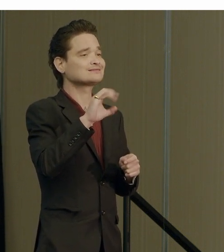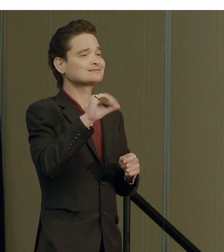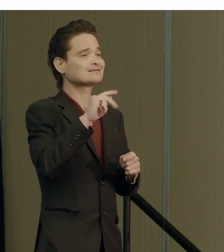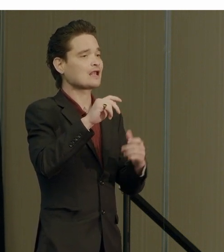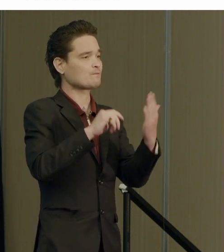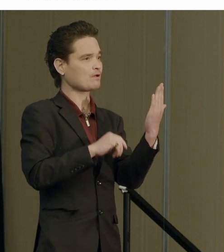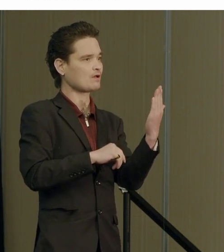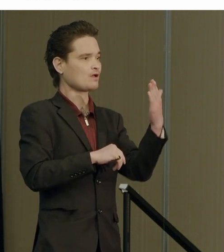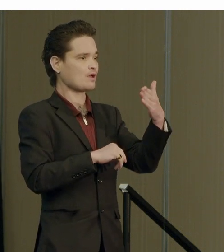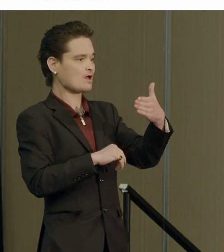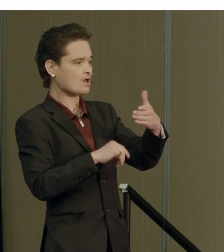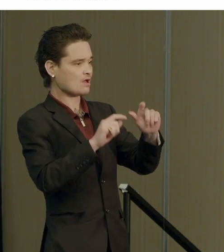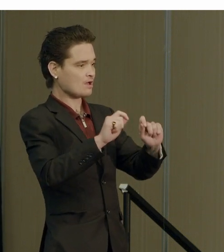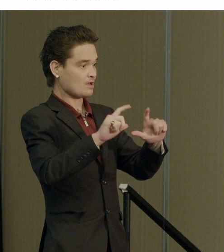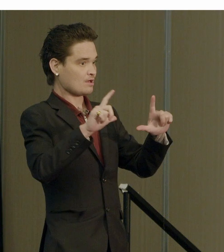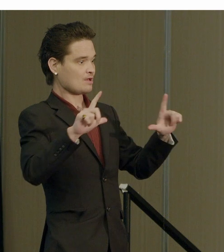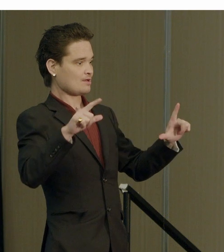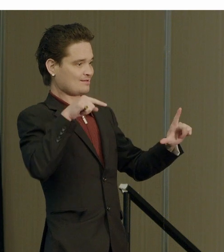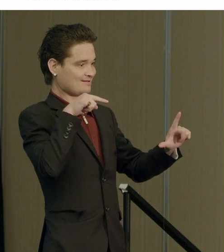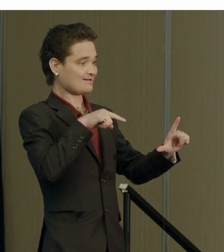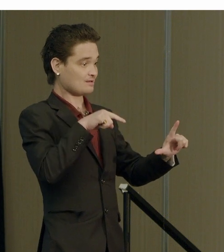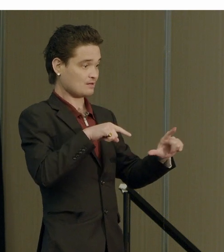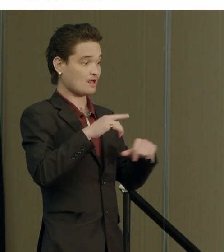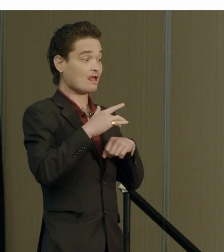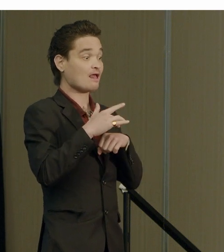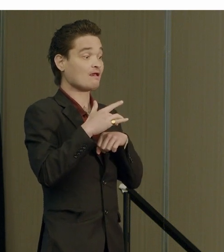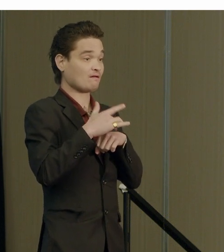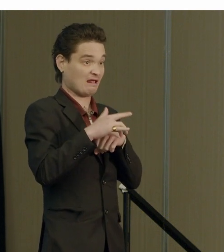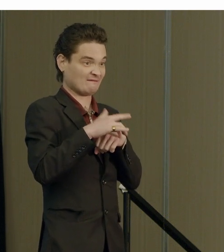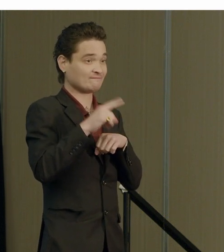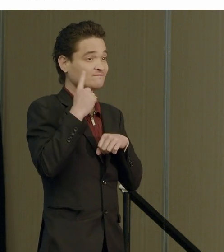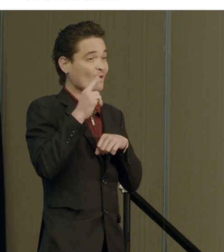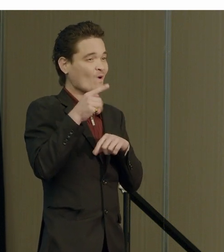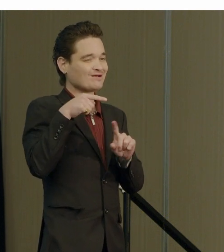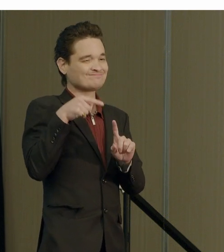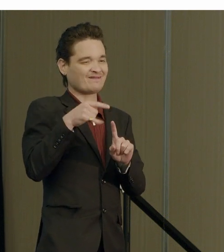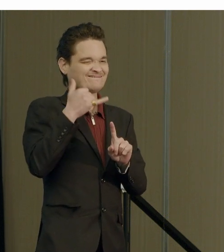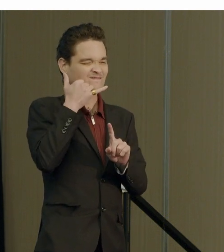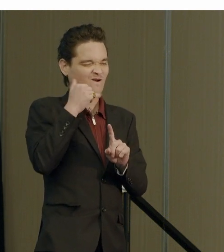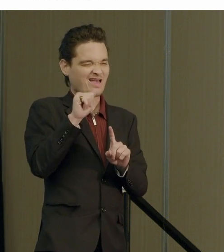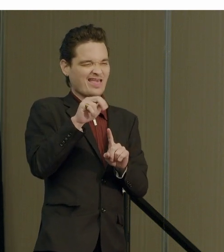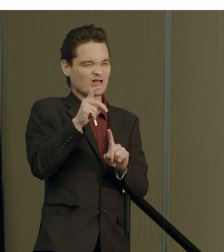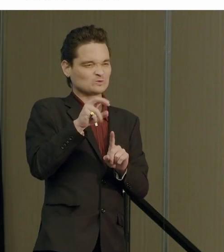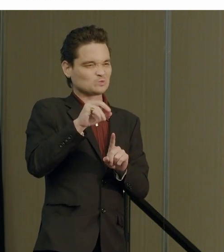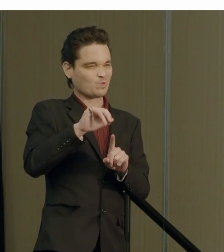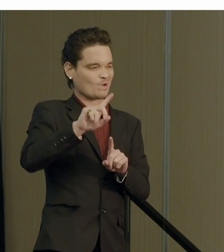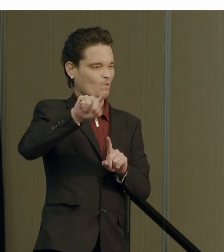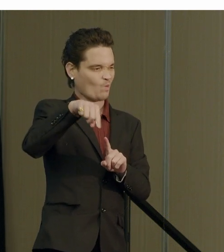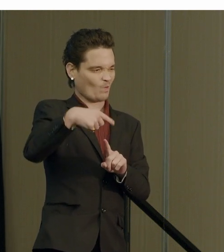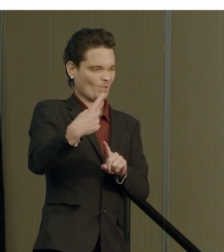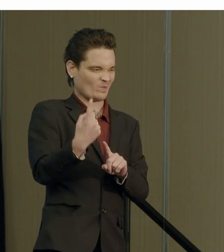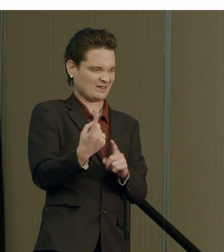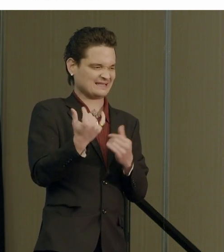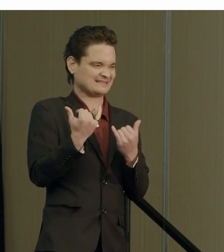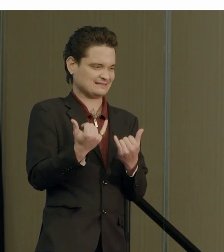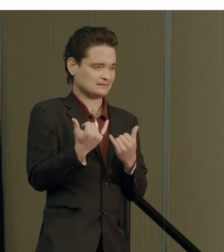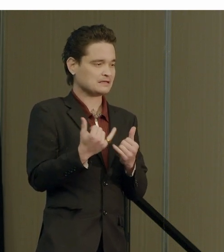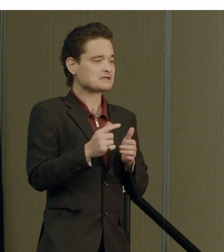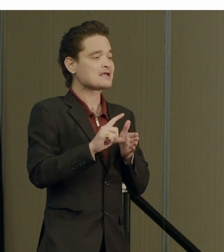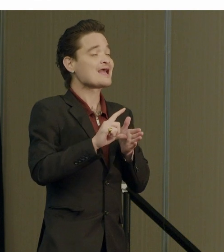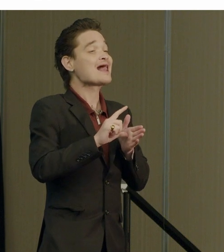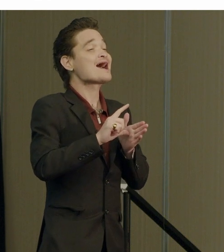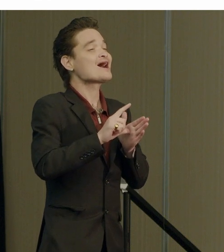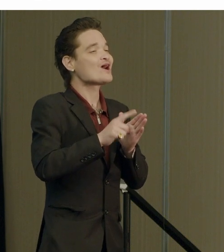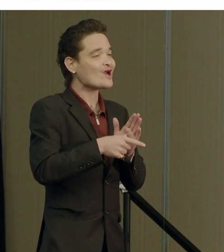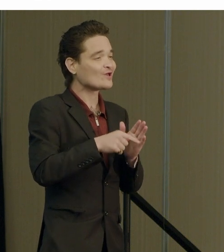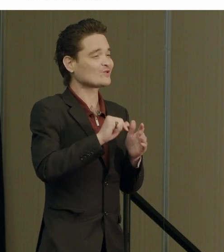Android phones as of now, but it will be rolling on to all iOS phones later this year. This improvement is to